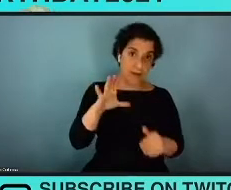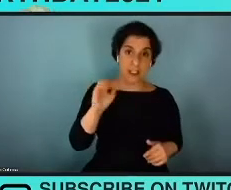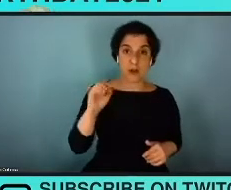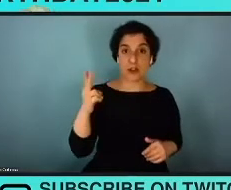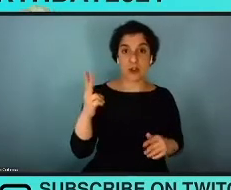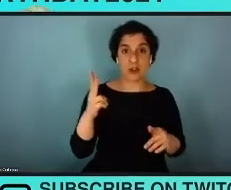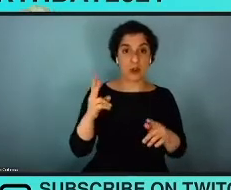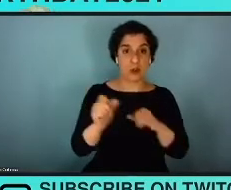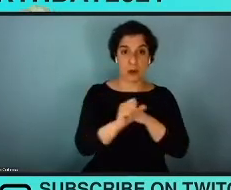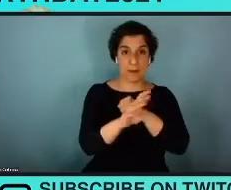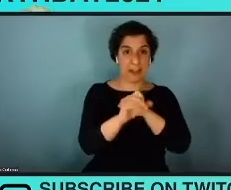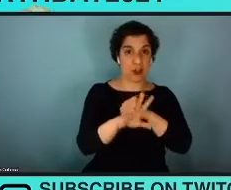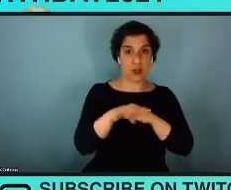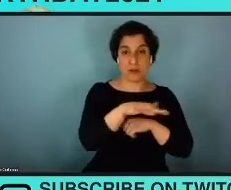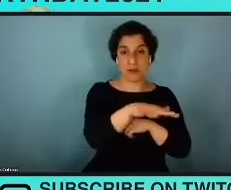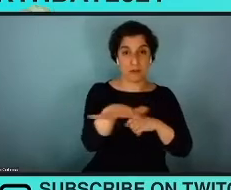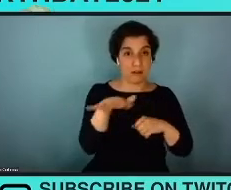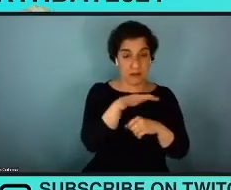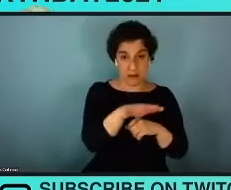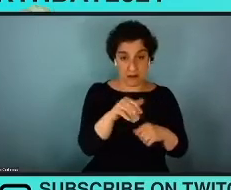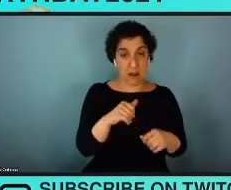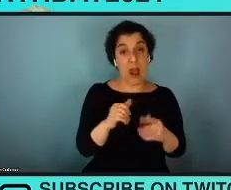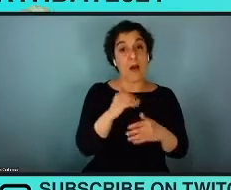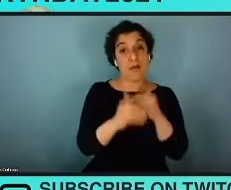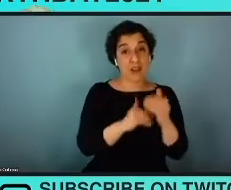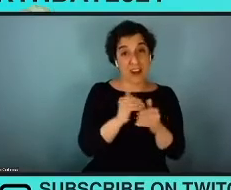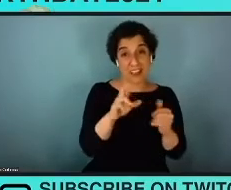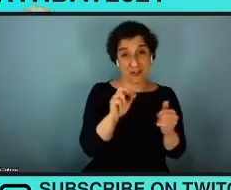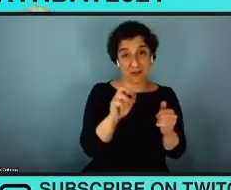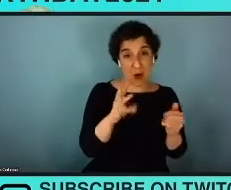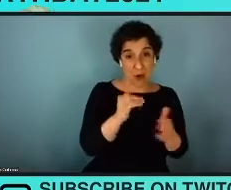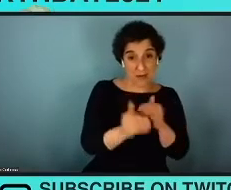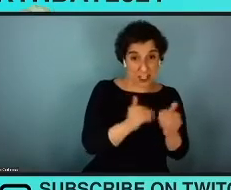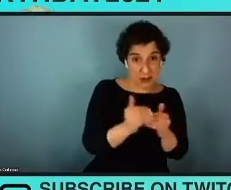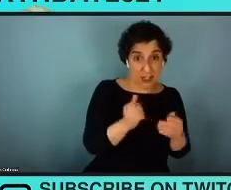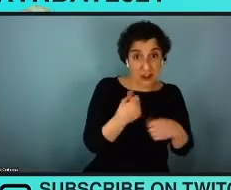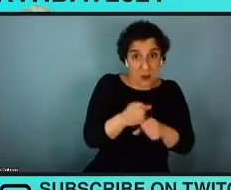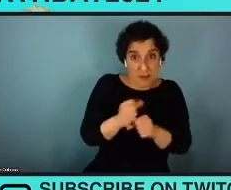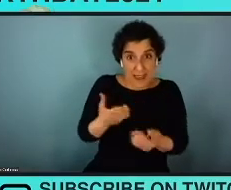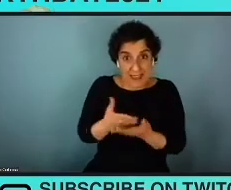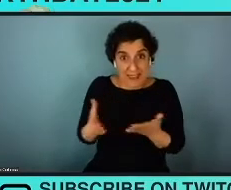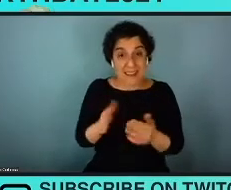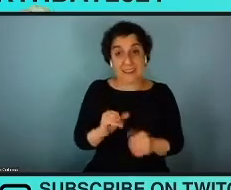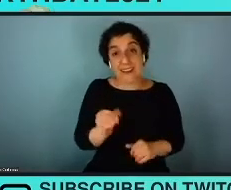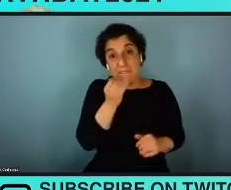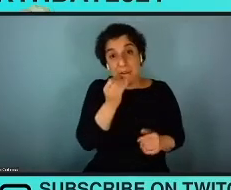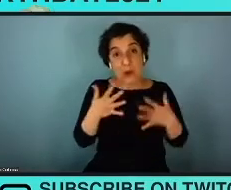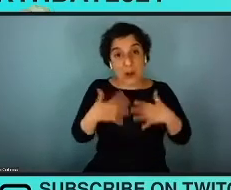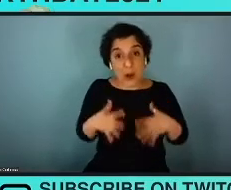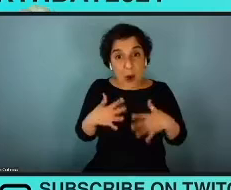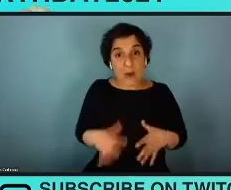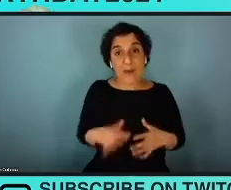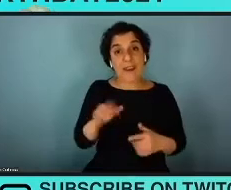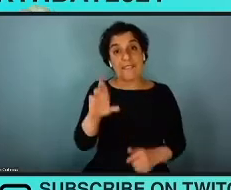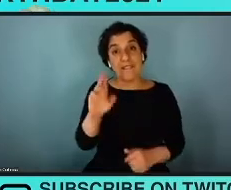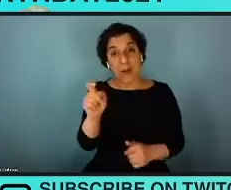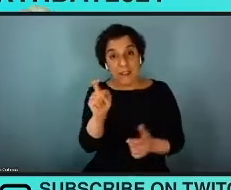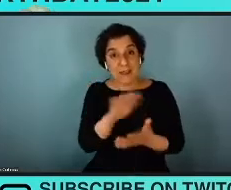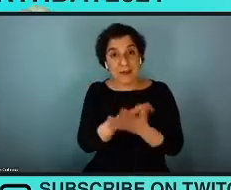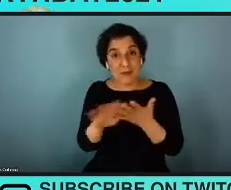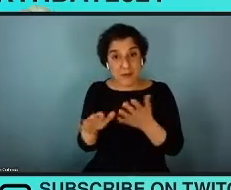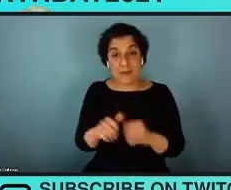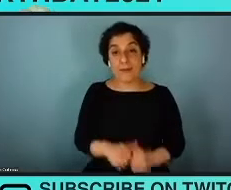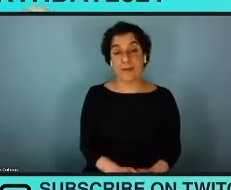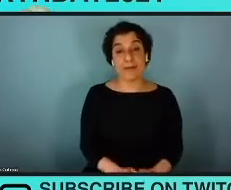get and basically process raw materials to produce consumer products like food, clothing, pharmaceuticals. And these are